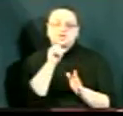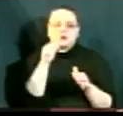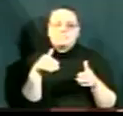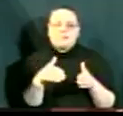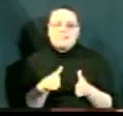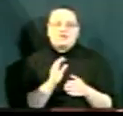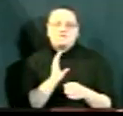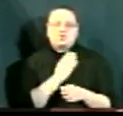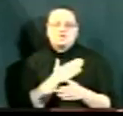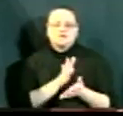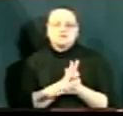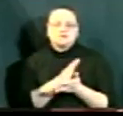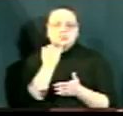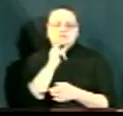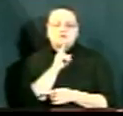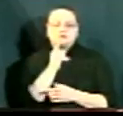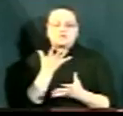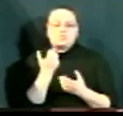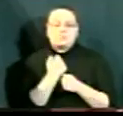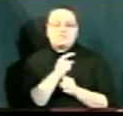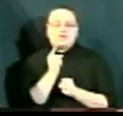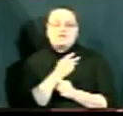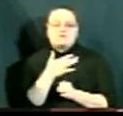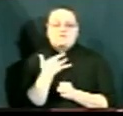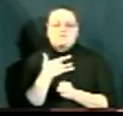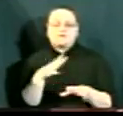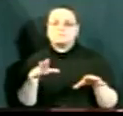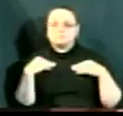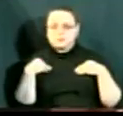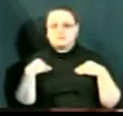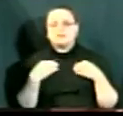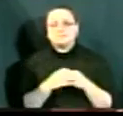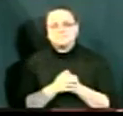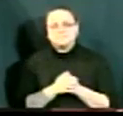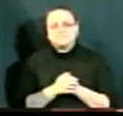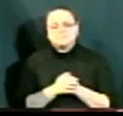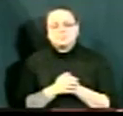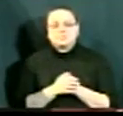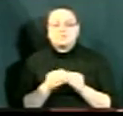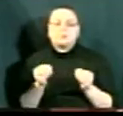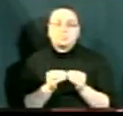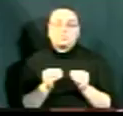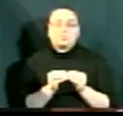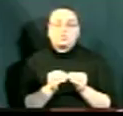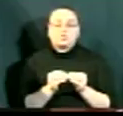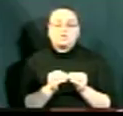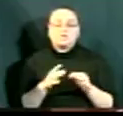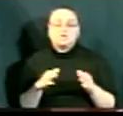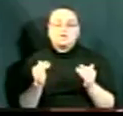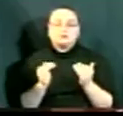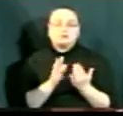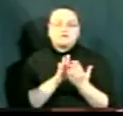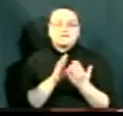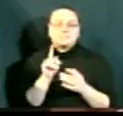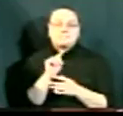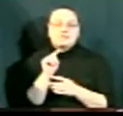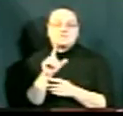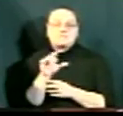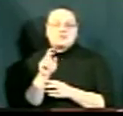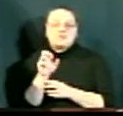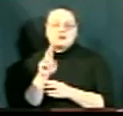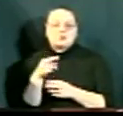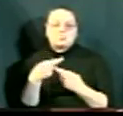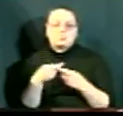in our schools if we truly want to make everyone feel accepted. Furthermore, to address the bathroom and locker room